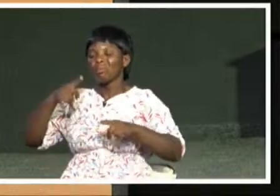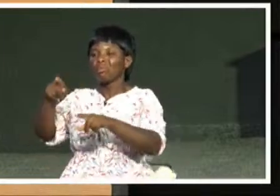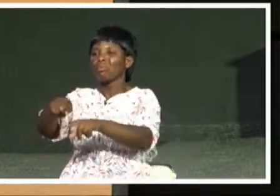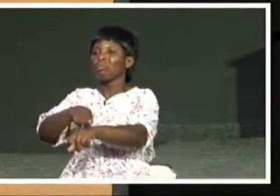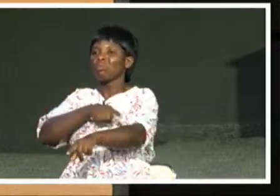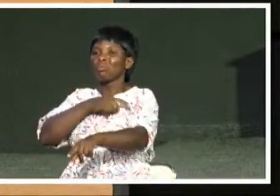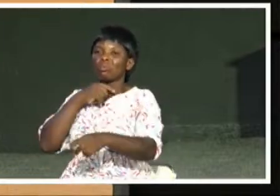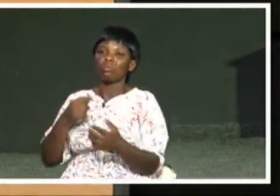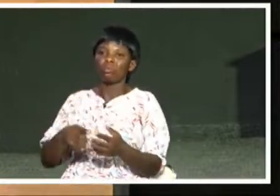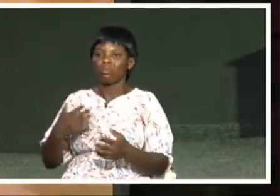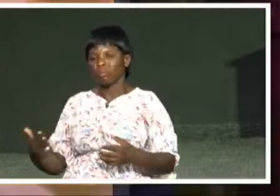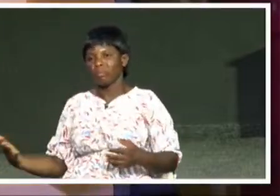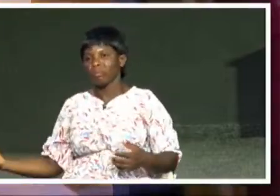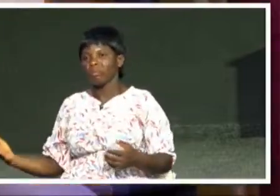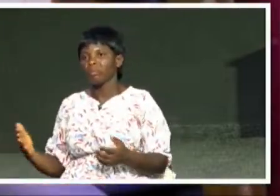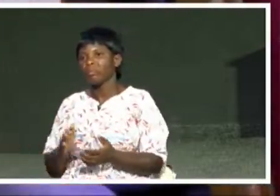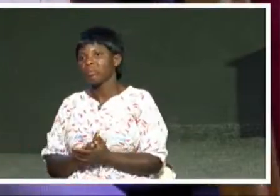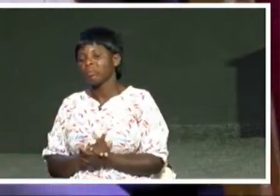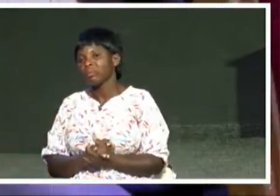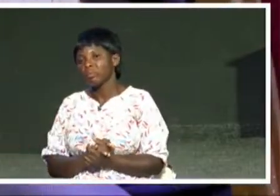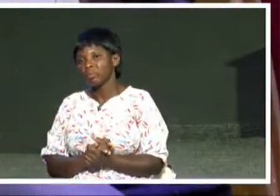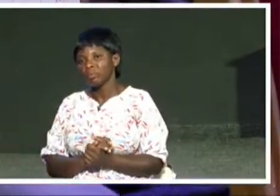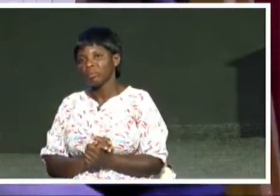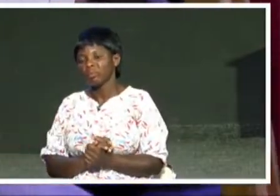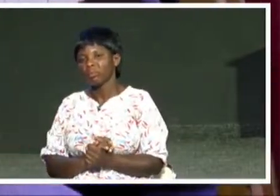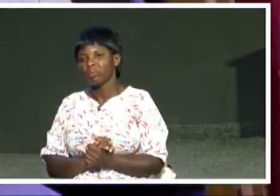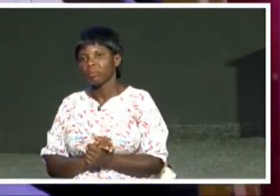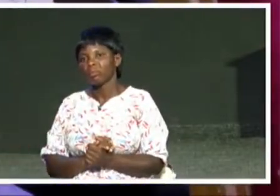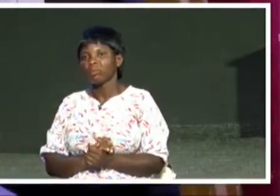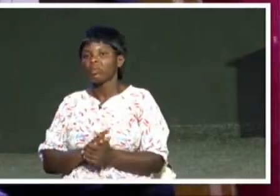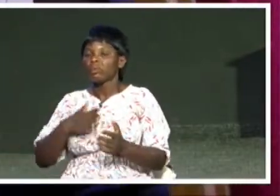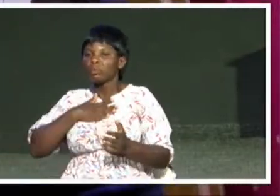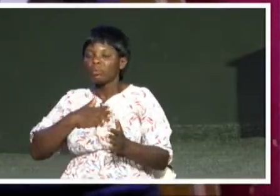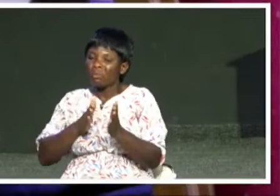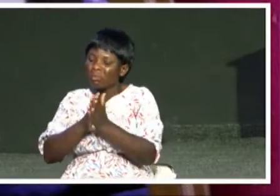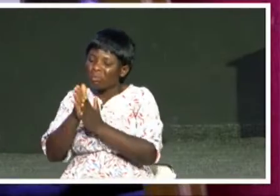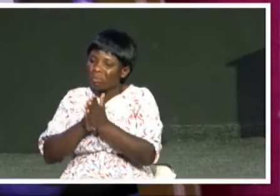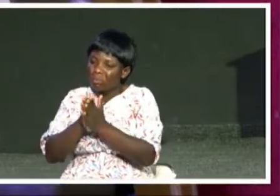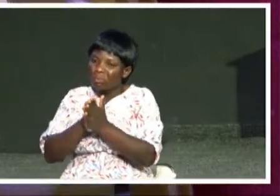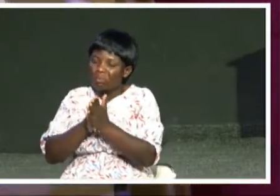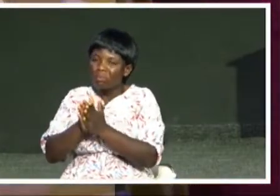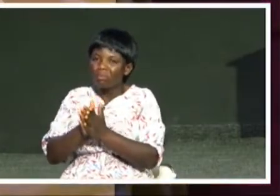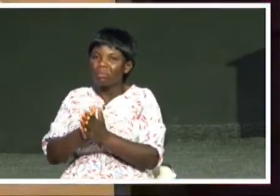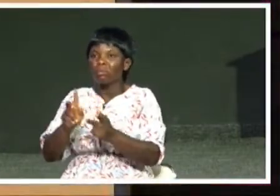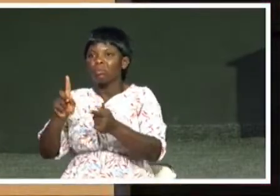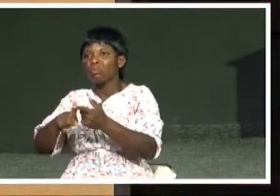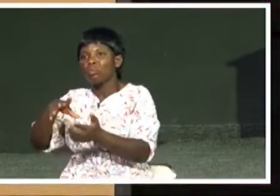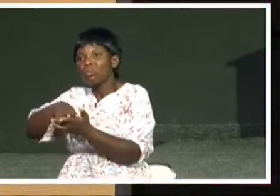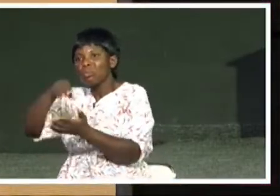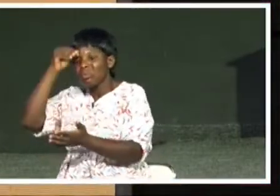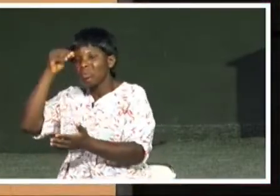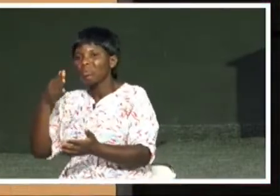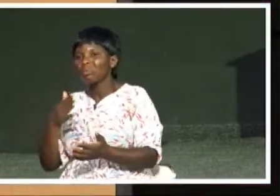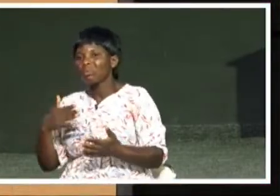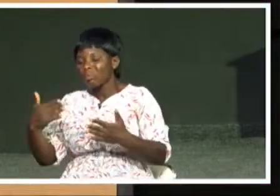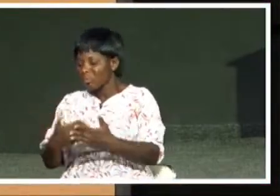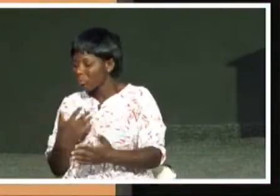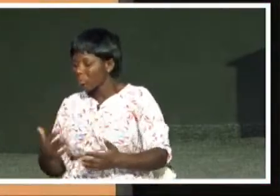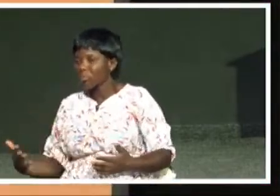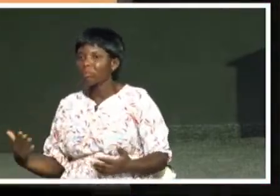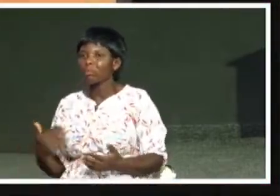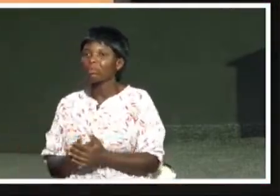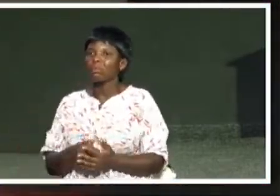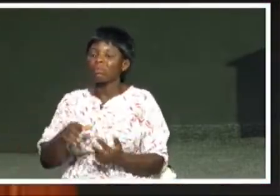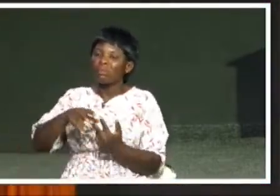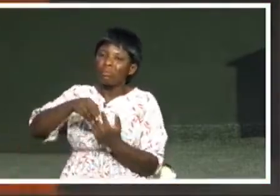are interested in making yourself better, if you are interested in learning new things, especially those things